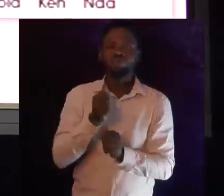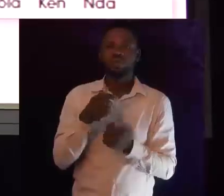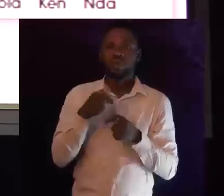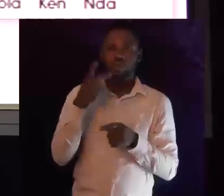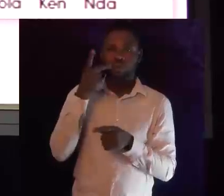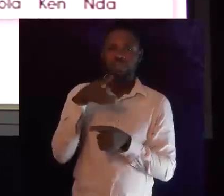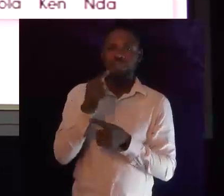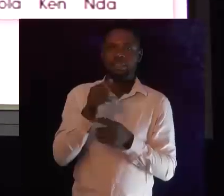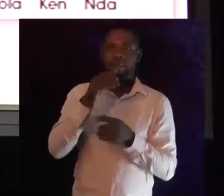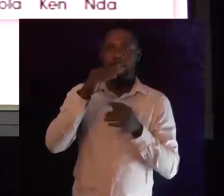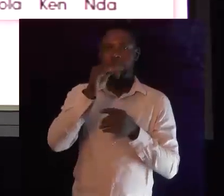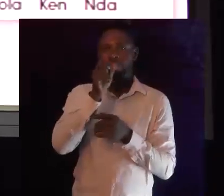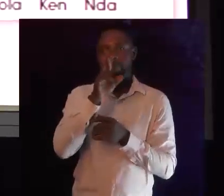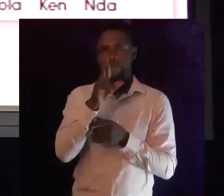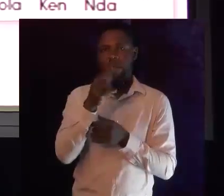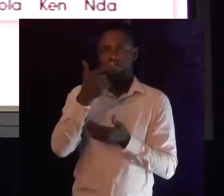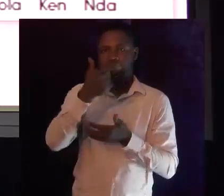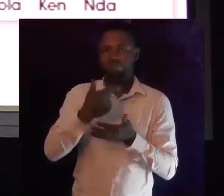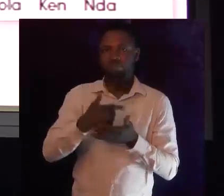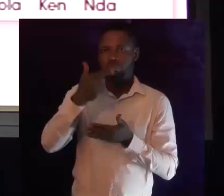So let's zoom in on the bar and say,